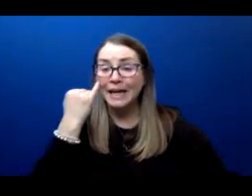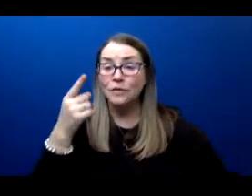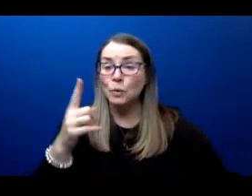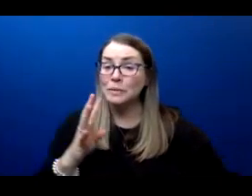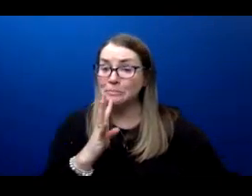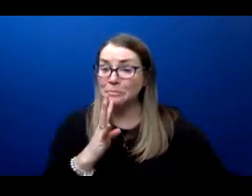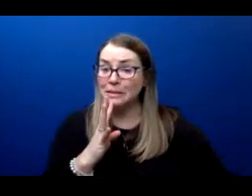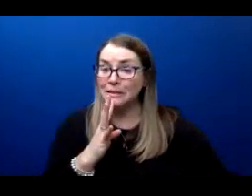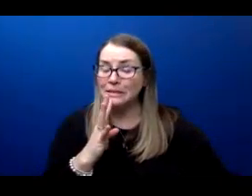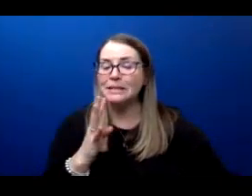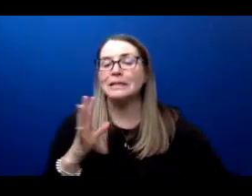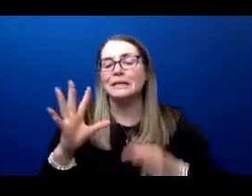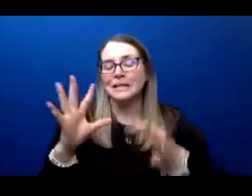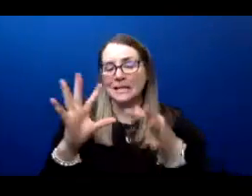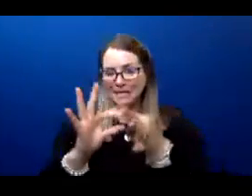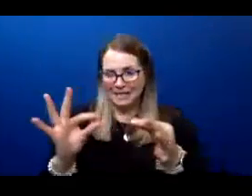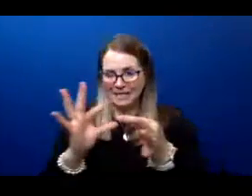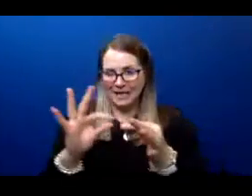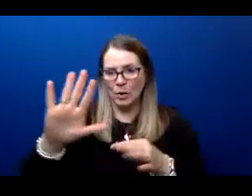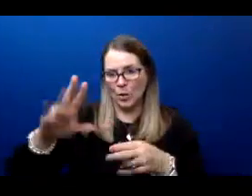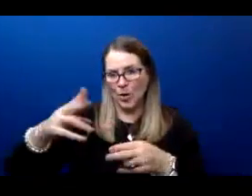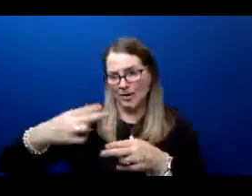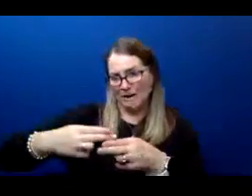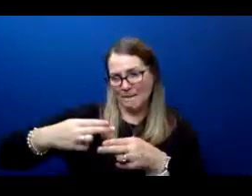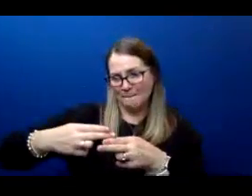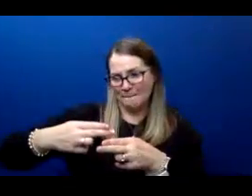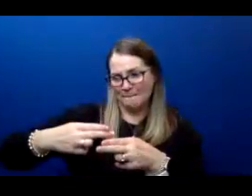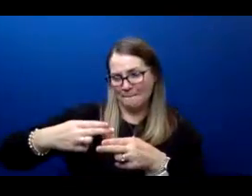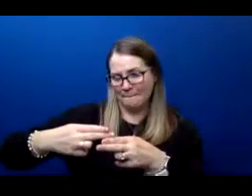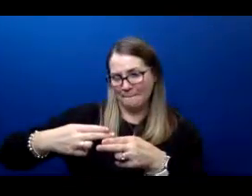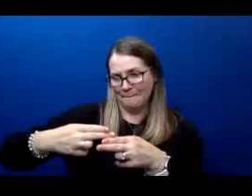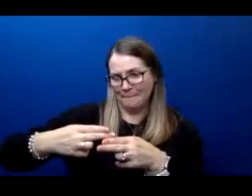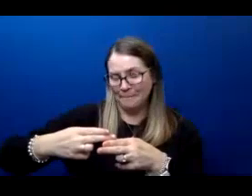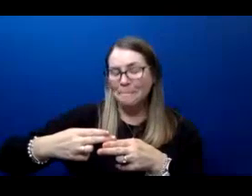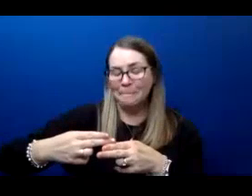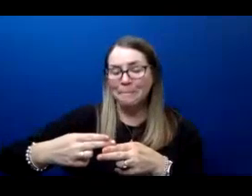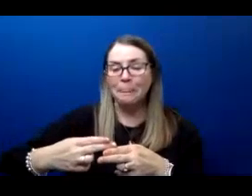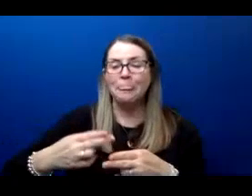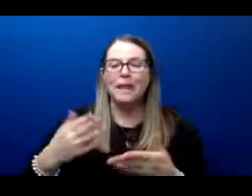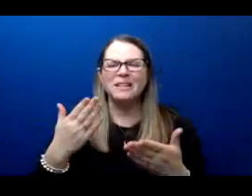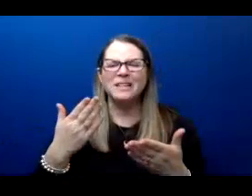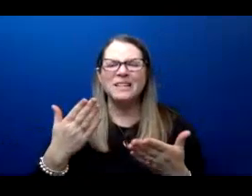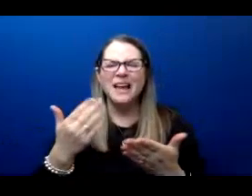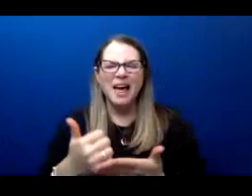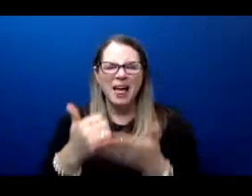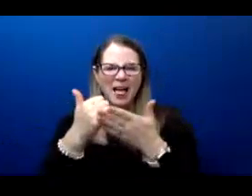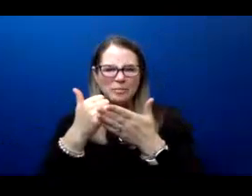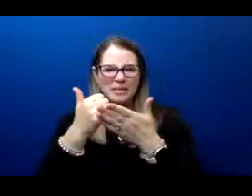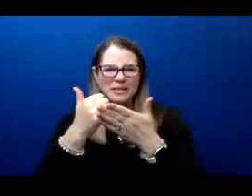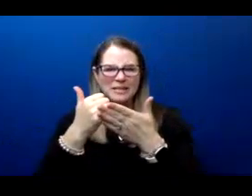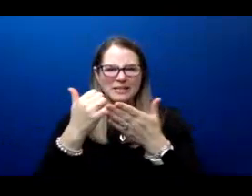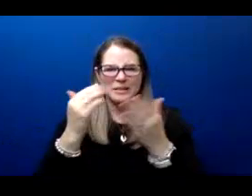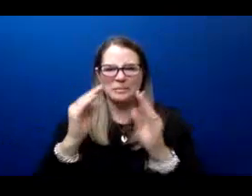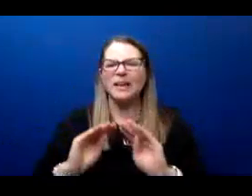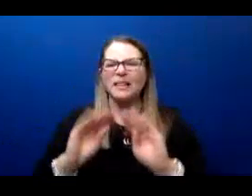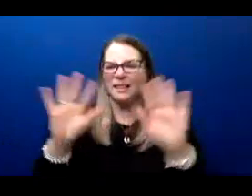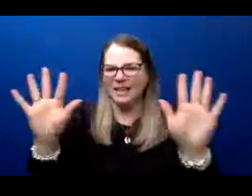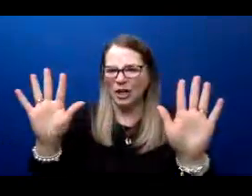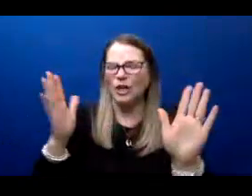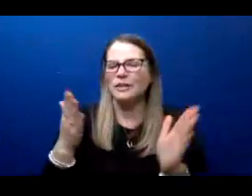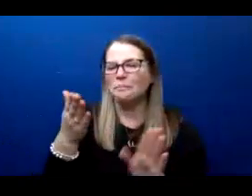name each time you speak. Before doing so, just make sure you, before you are able to